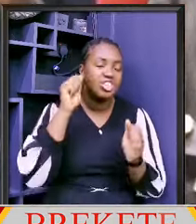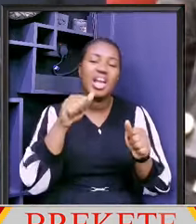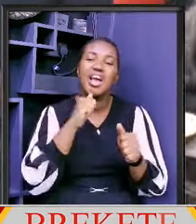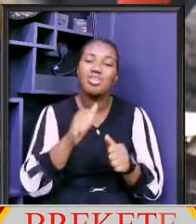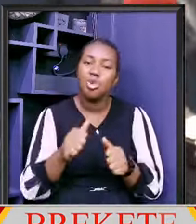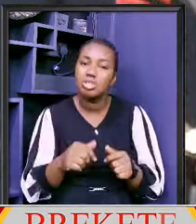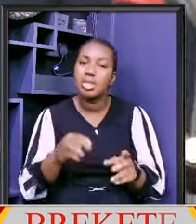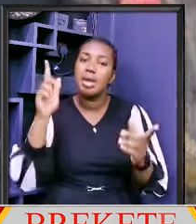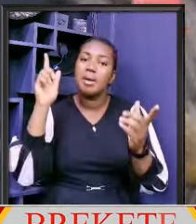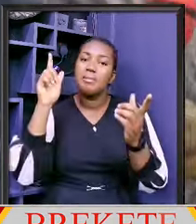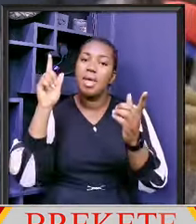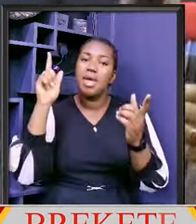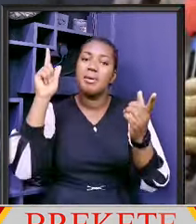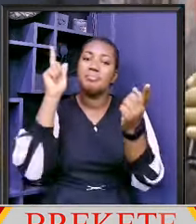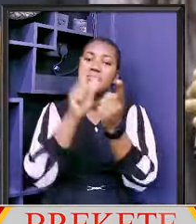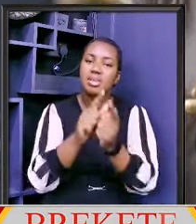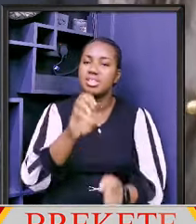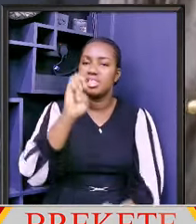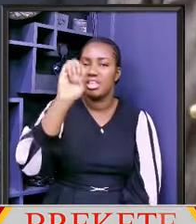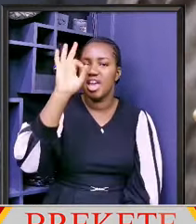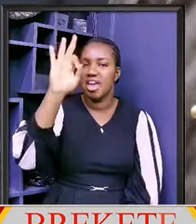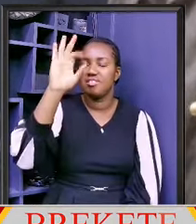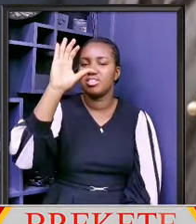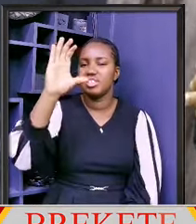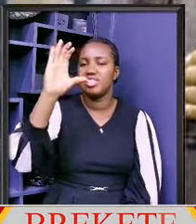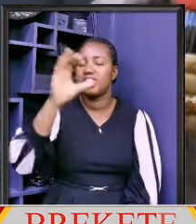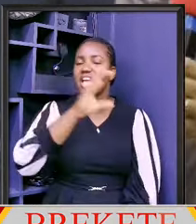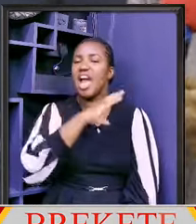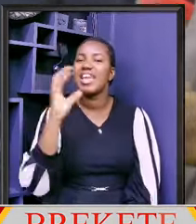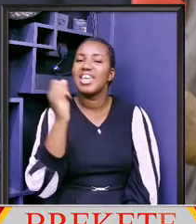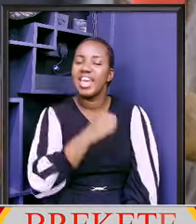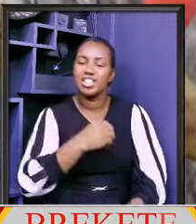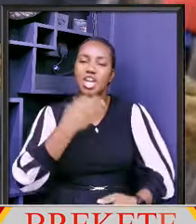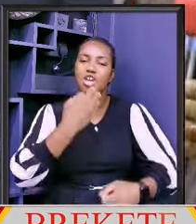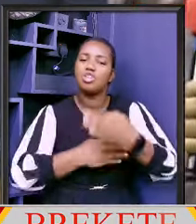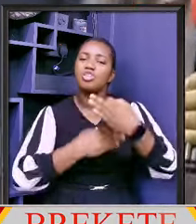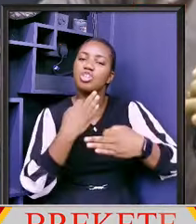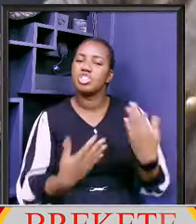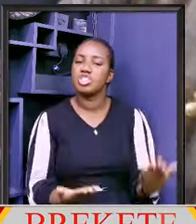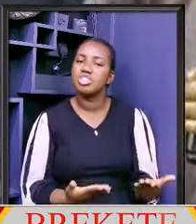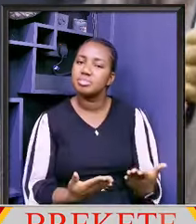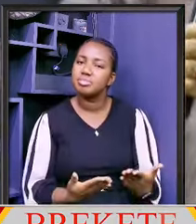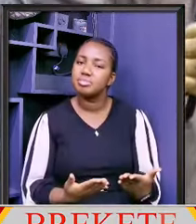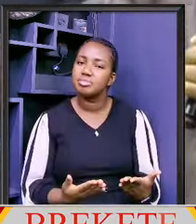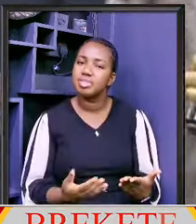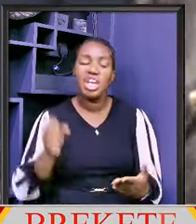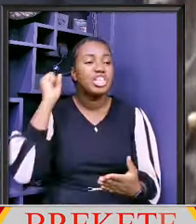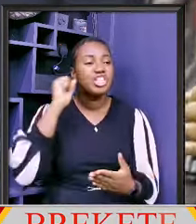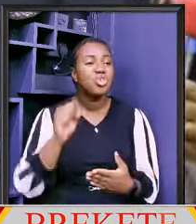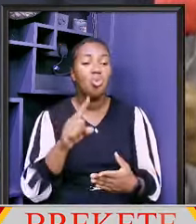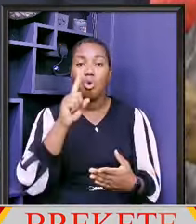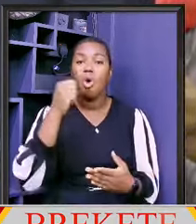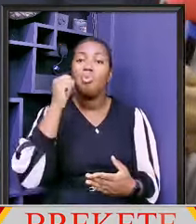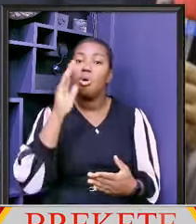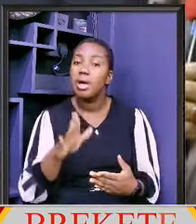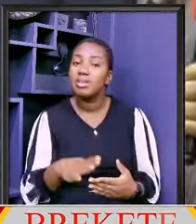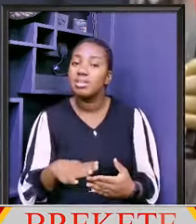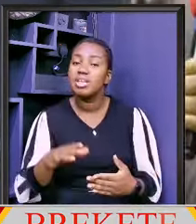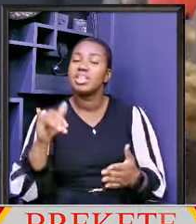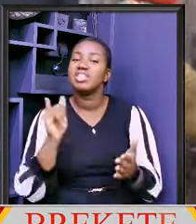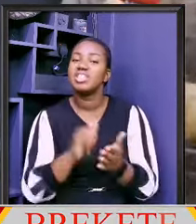Nowhere. I don't ever refer one woman where they cheat her 300,000 to EFCC. She don't work out. They say the money too small.